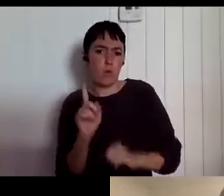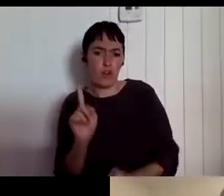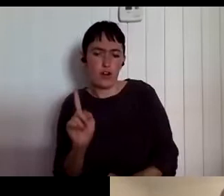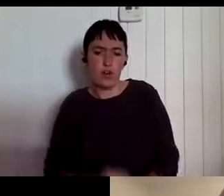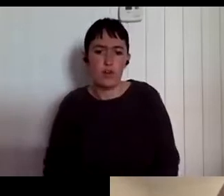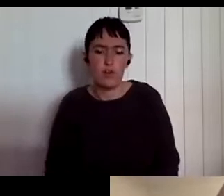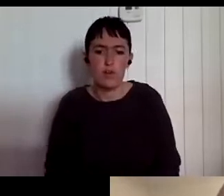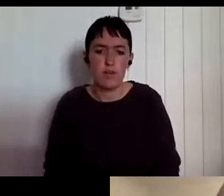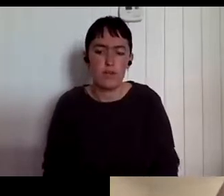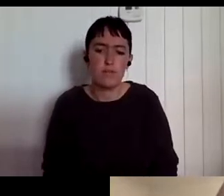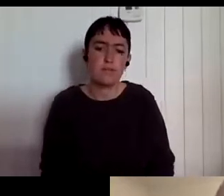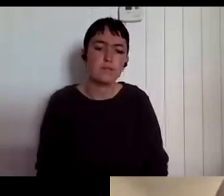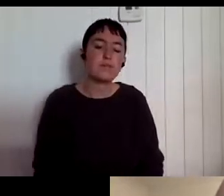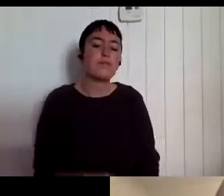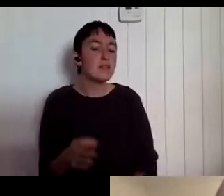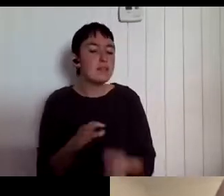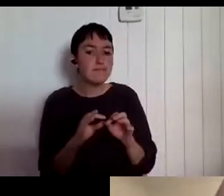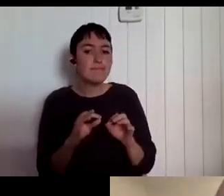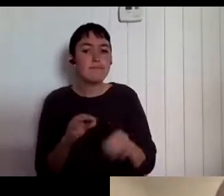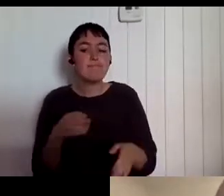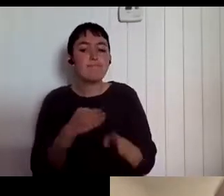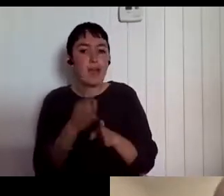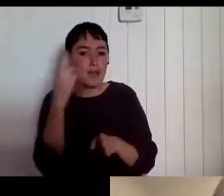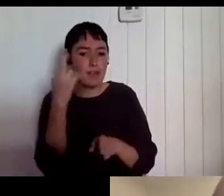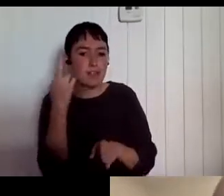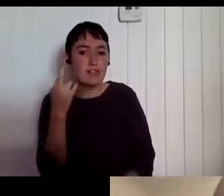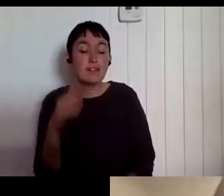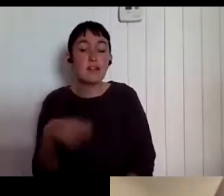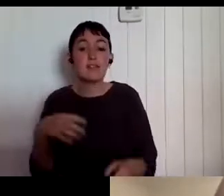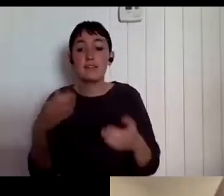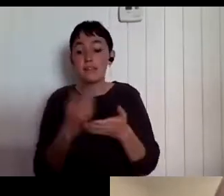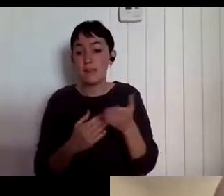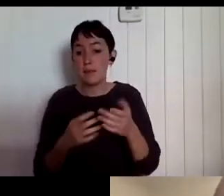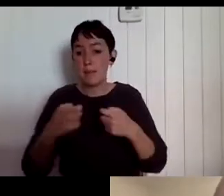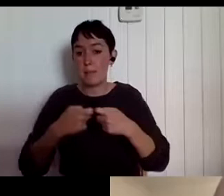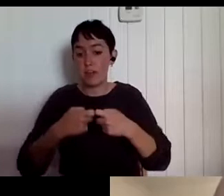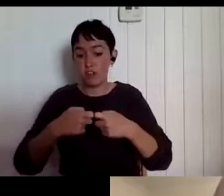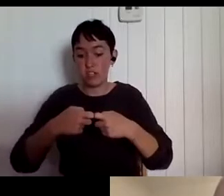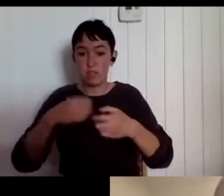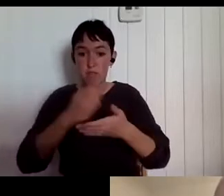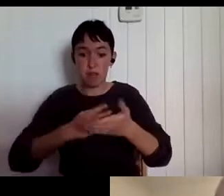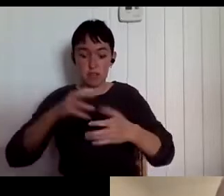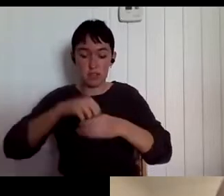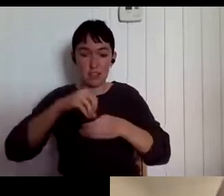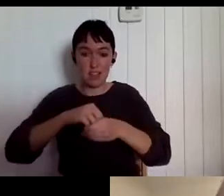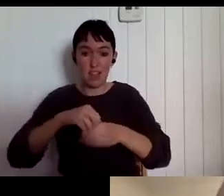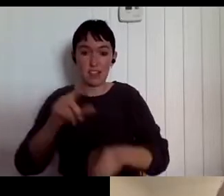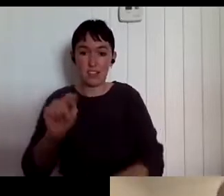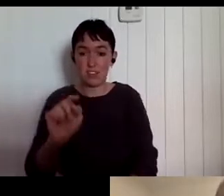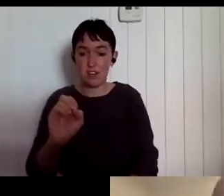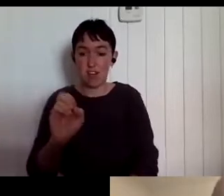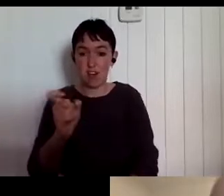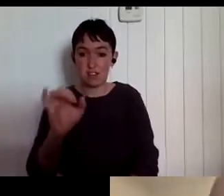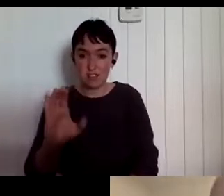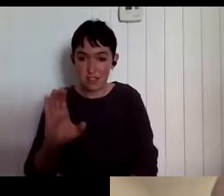So the main reason for that is that some of the battery components can be toxic. So if you just throw a battery out into the